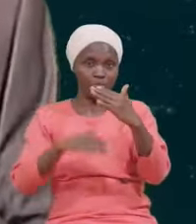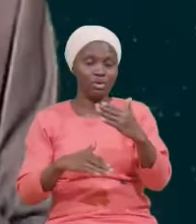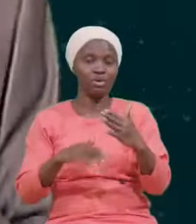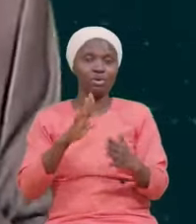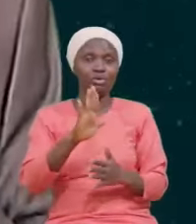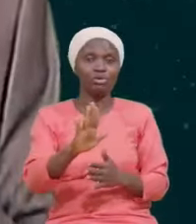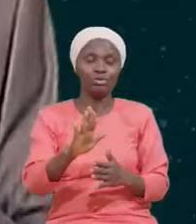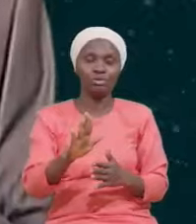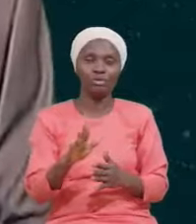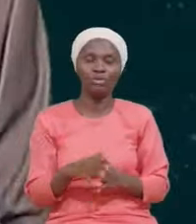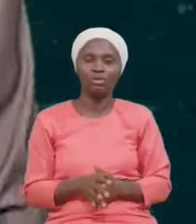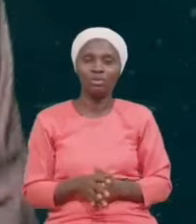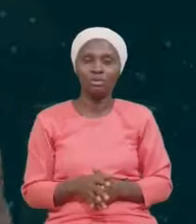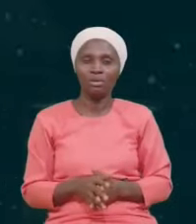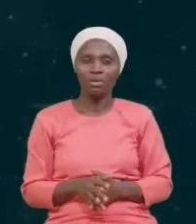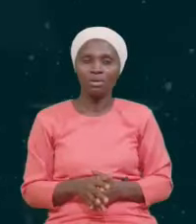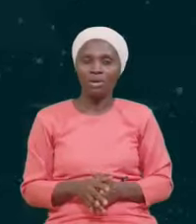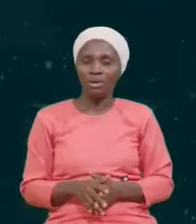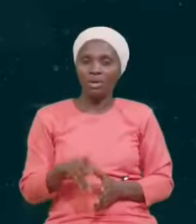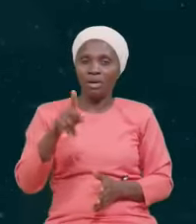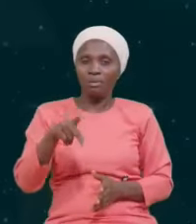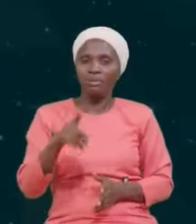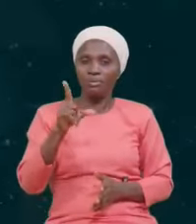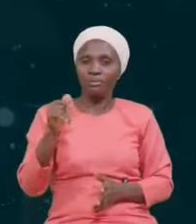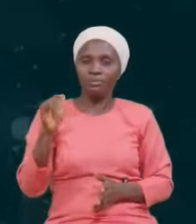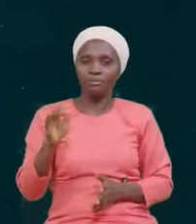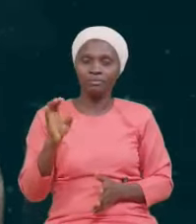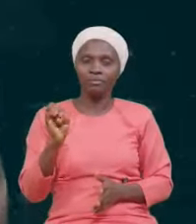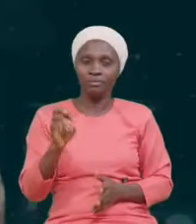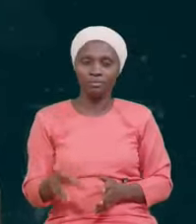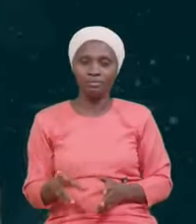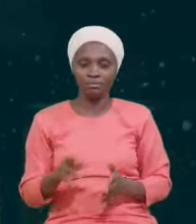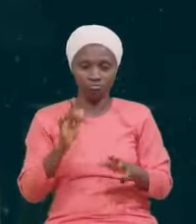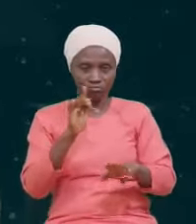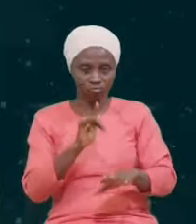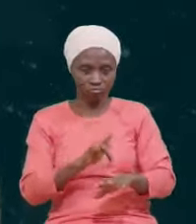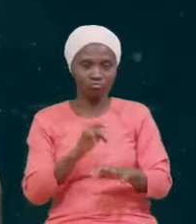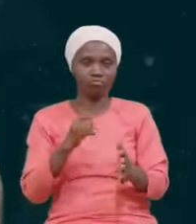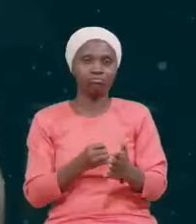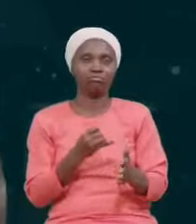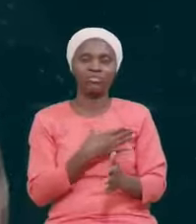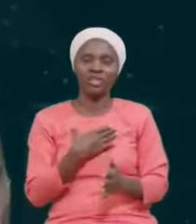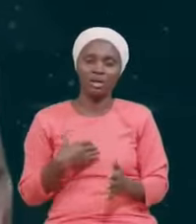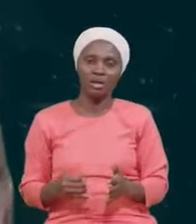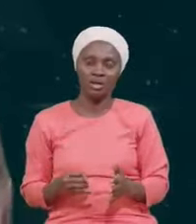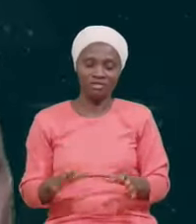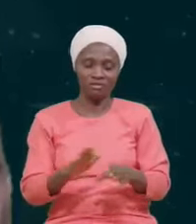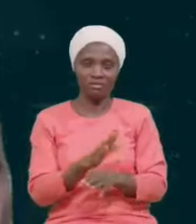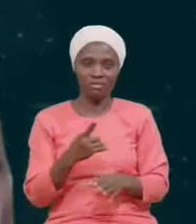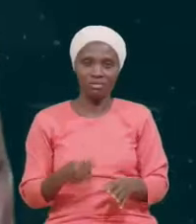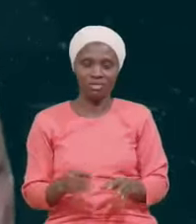your player. Click it and fill the form so we can assist you